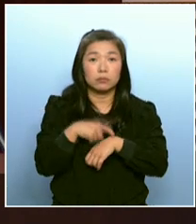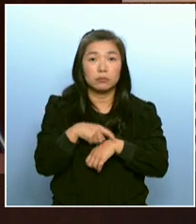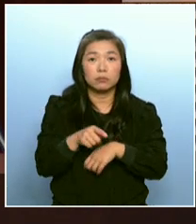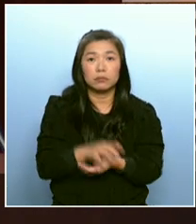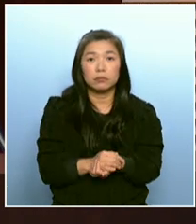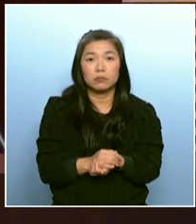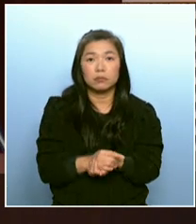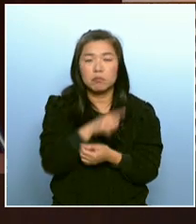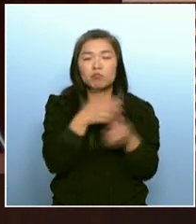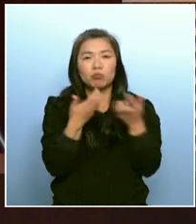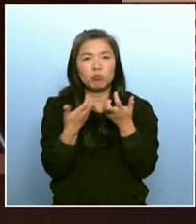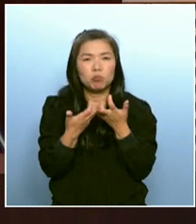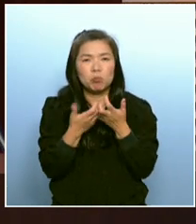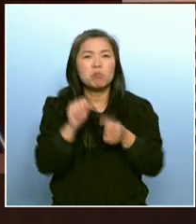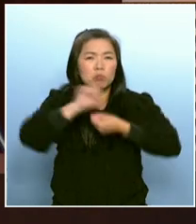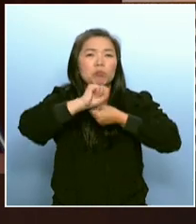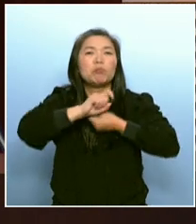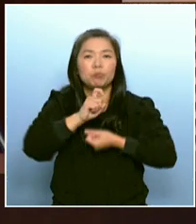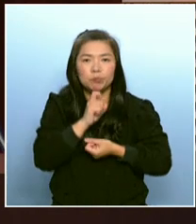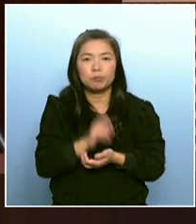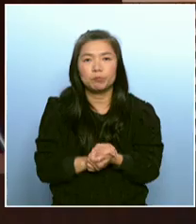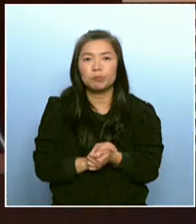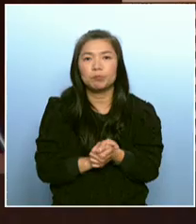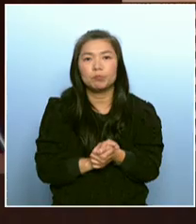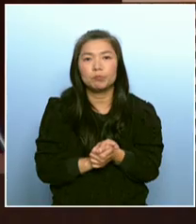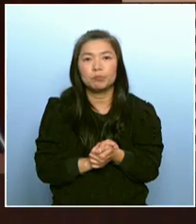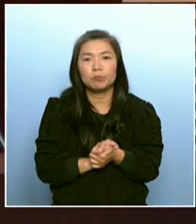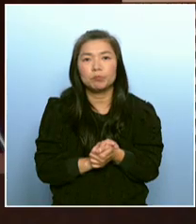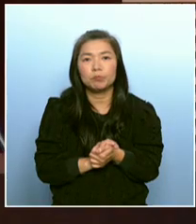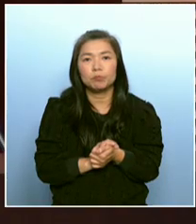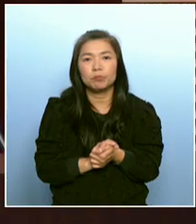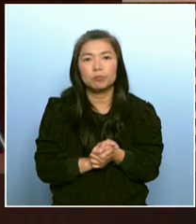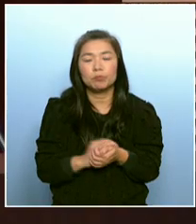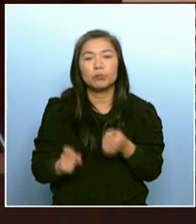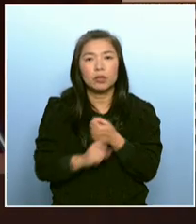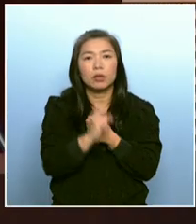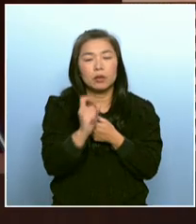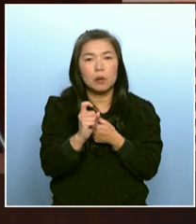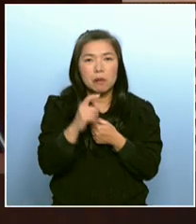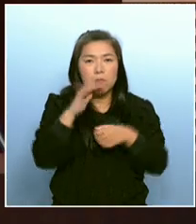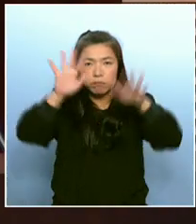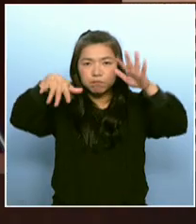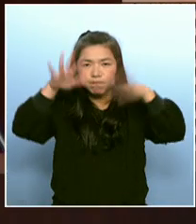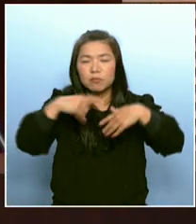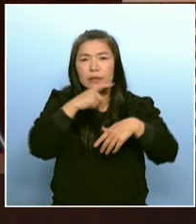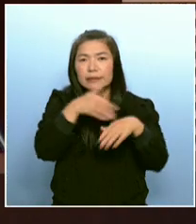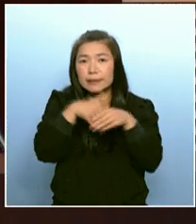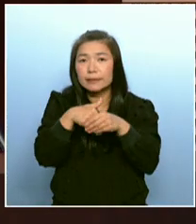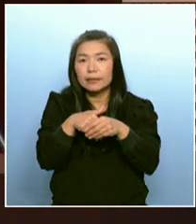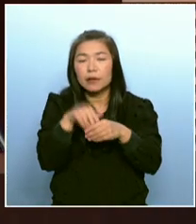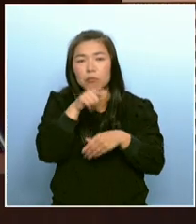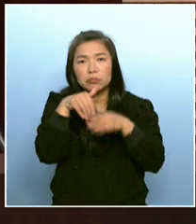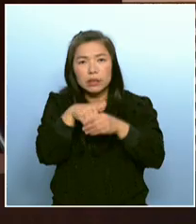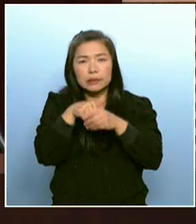stable. For the 9th batch, there's a slight increase in terms of the number of participants. That's because when